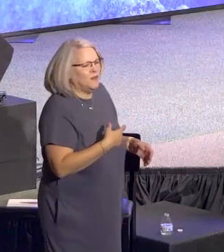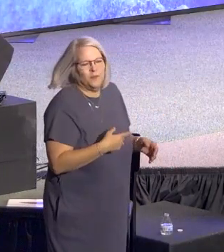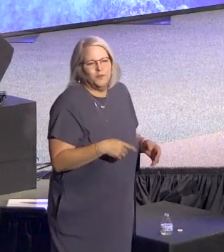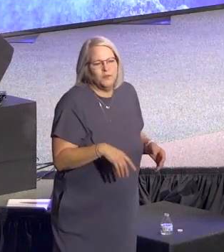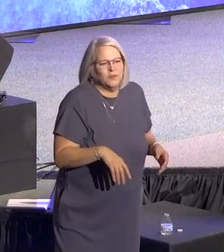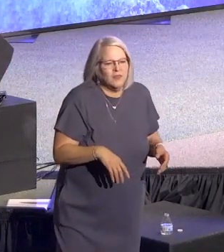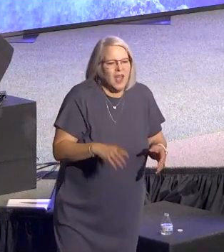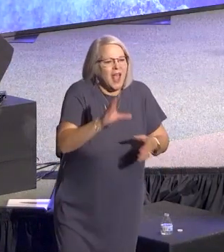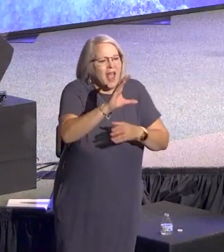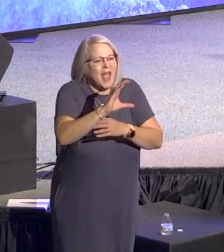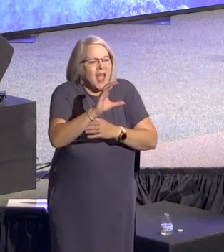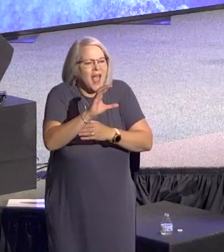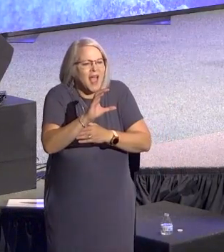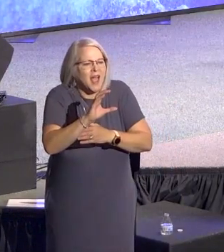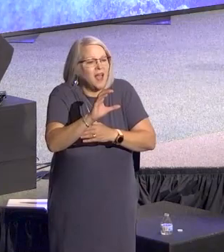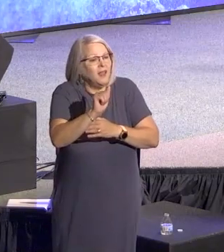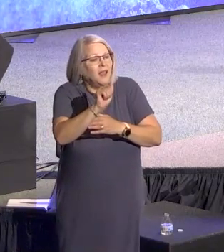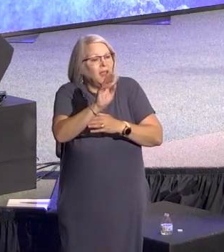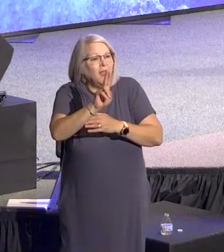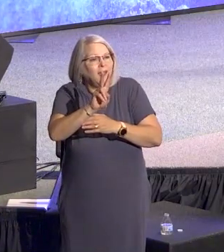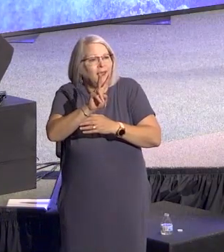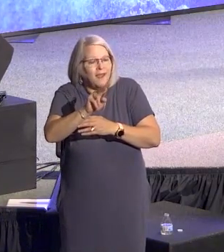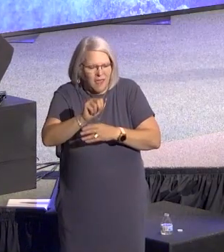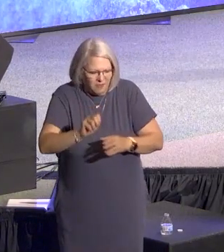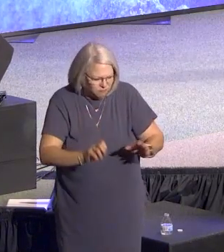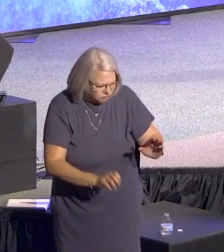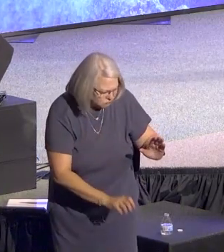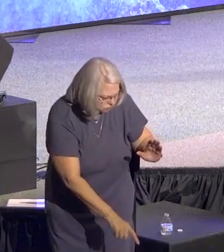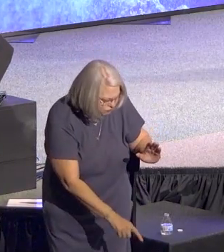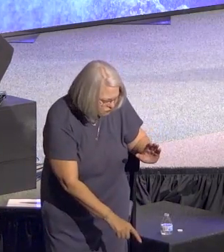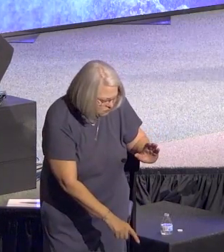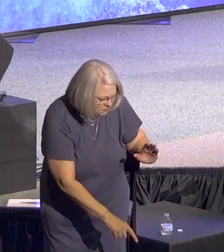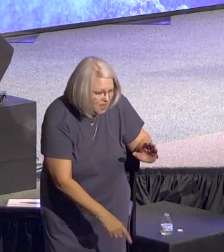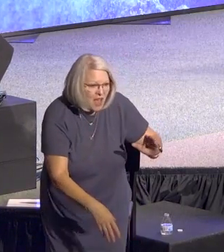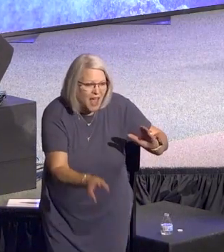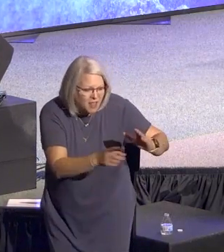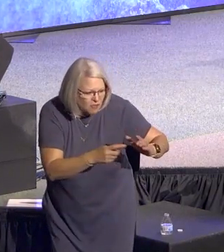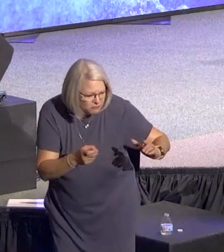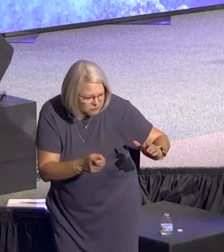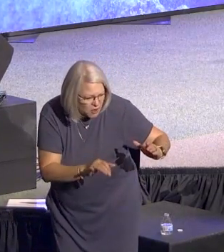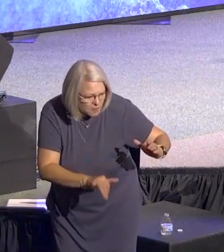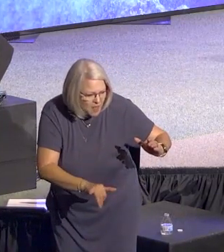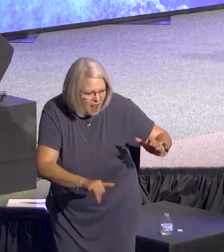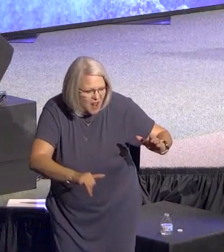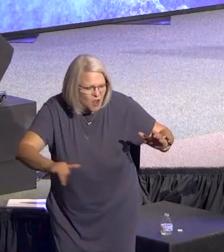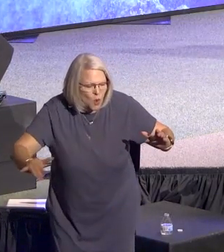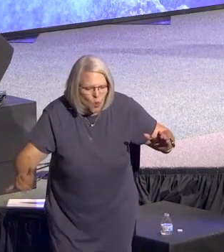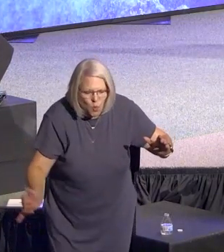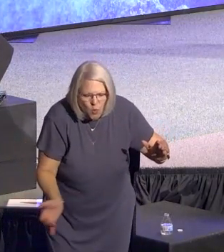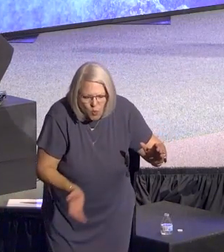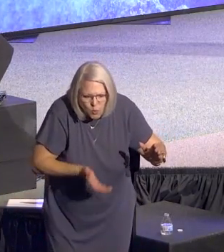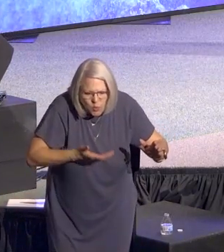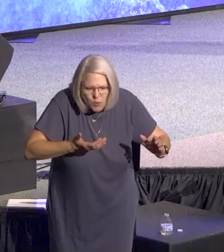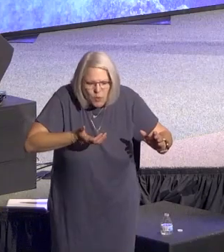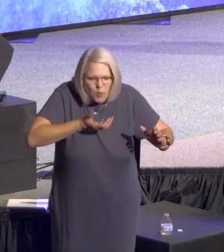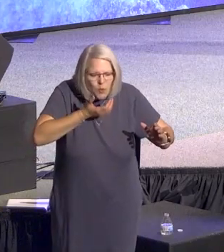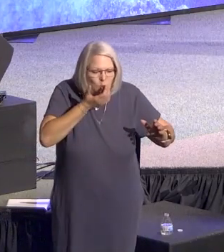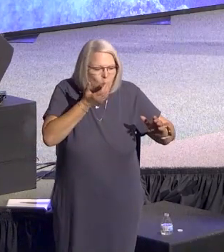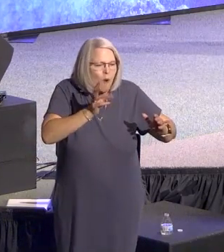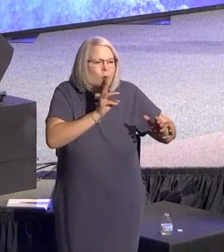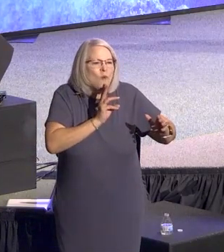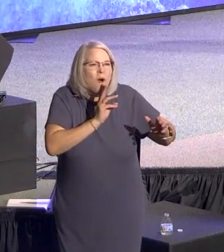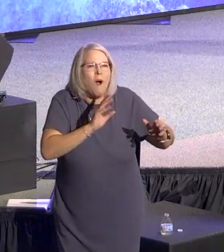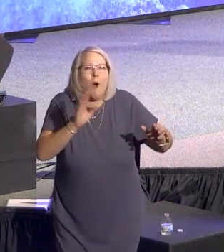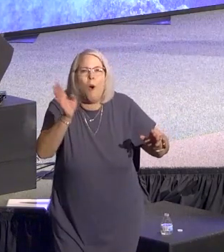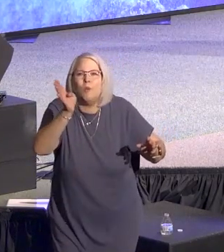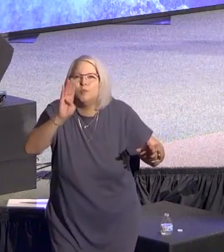is a cave that goes straight down. And coming from that cave is this stream of warm water, so